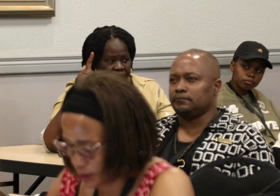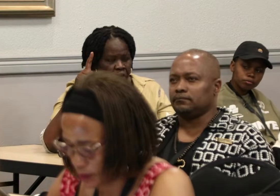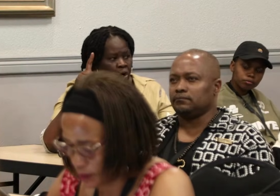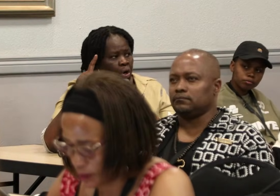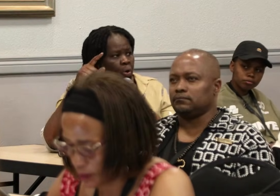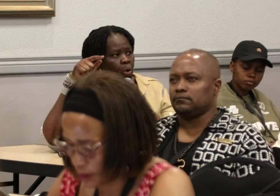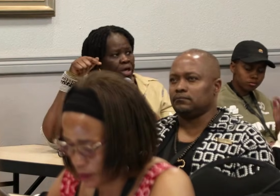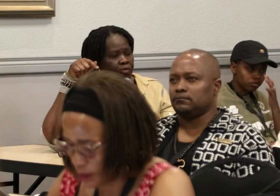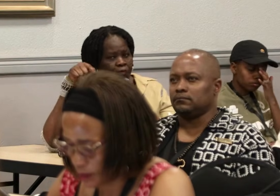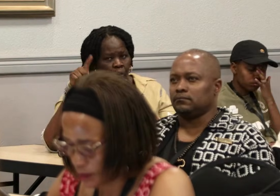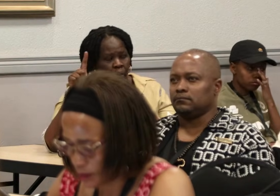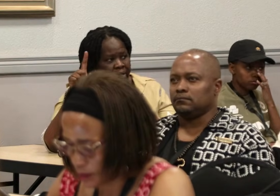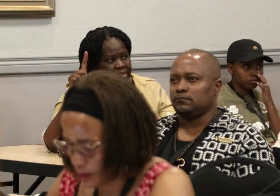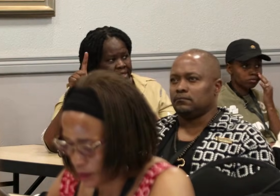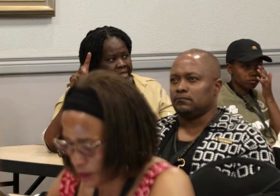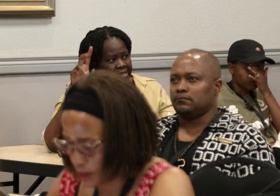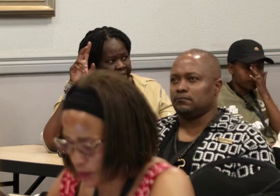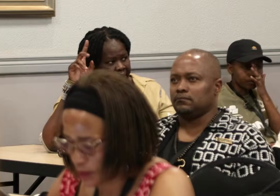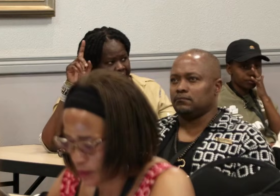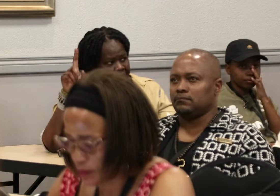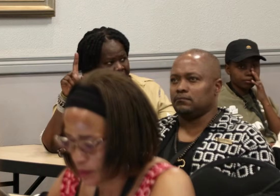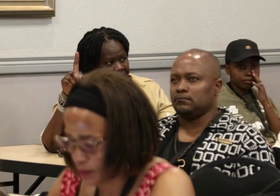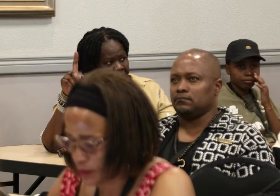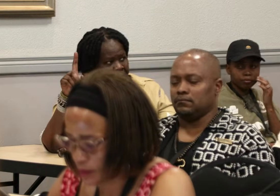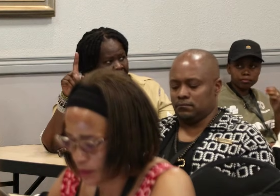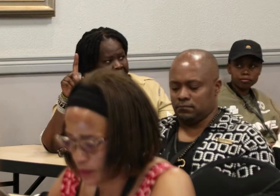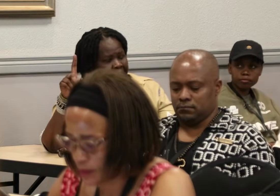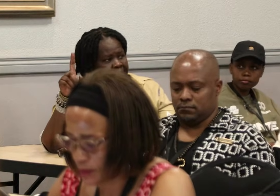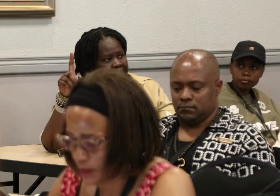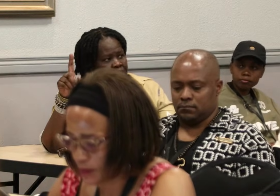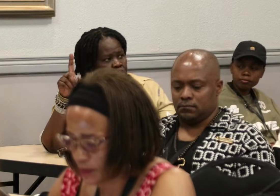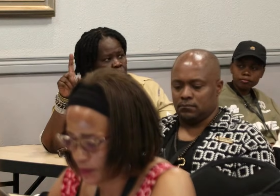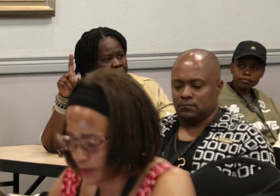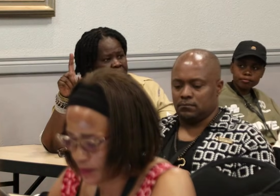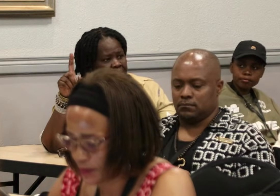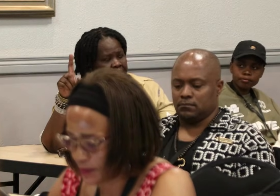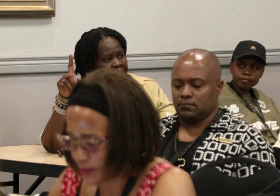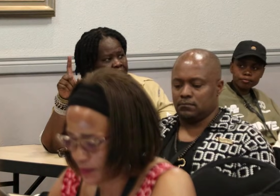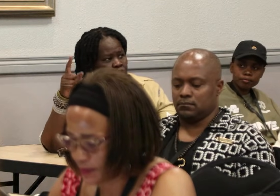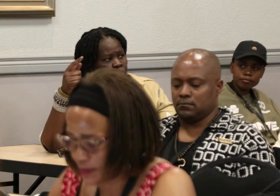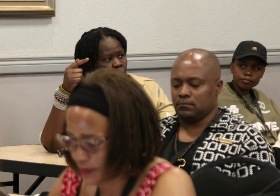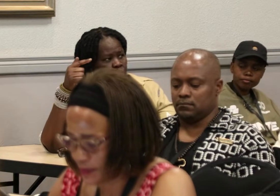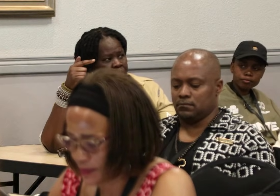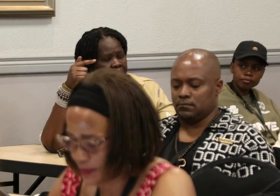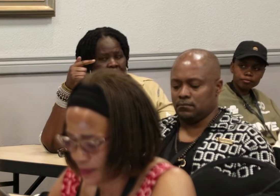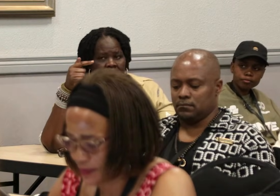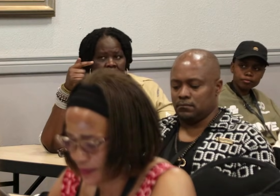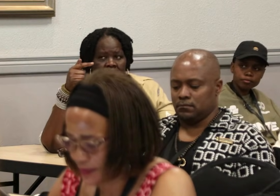achieve going forward as a country. That needs to be taken into